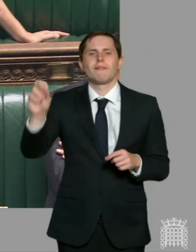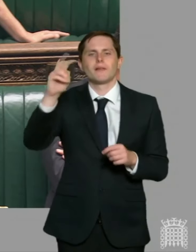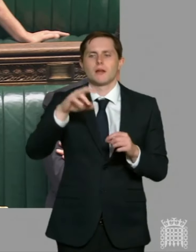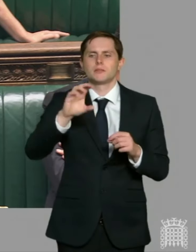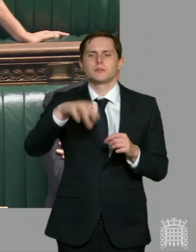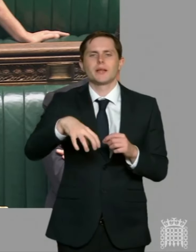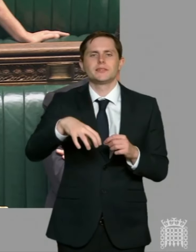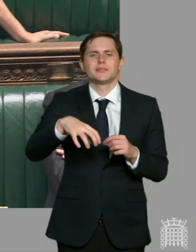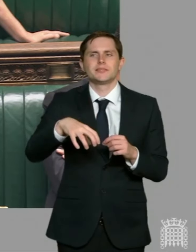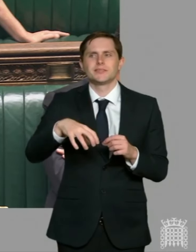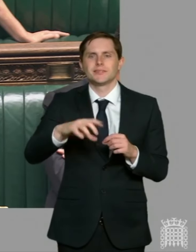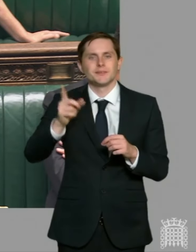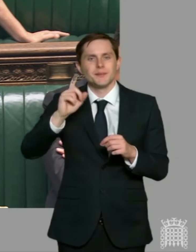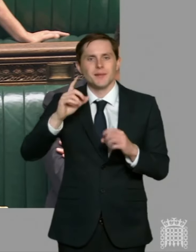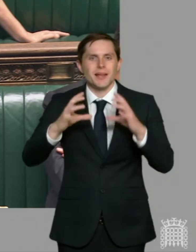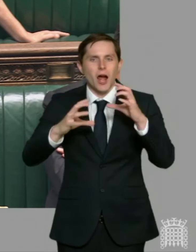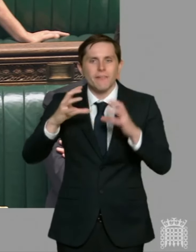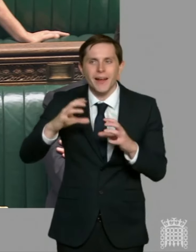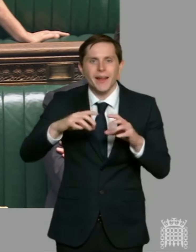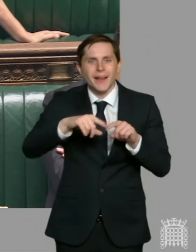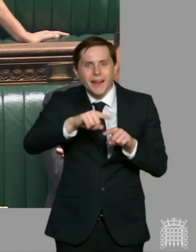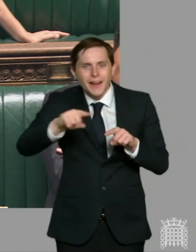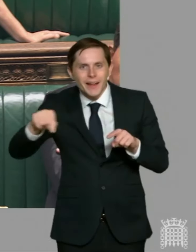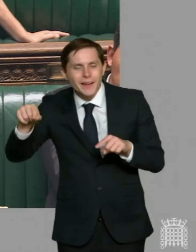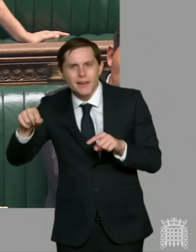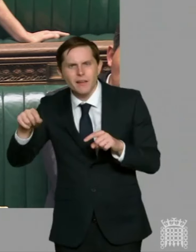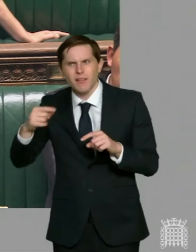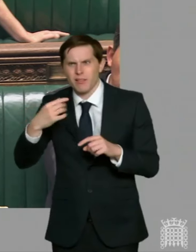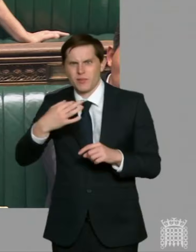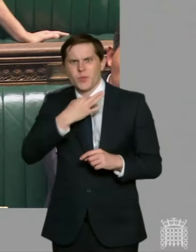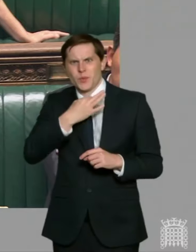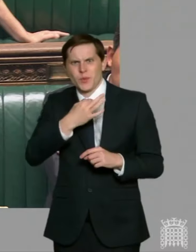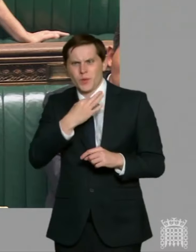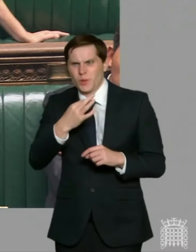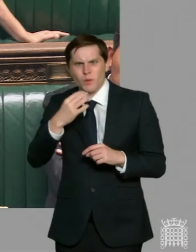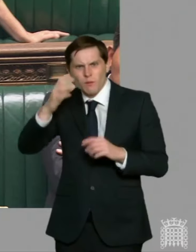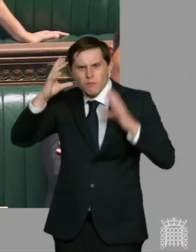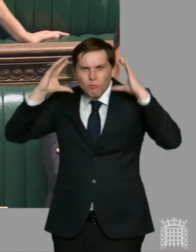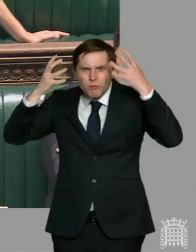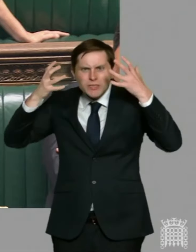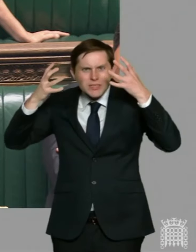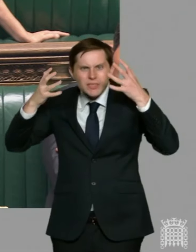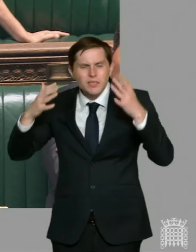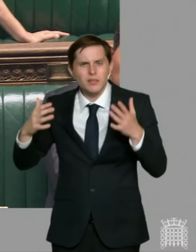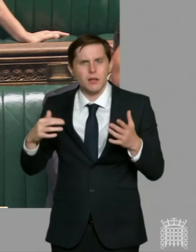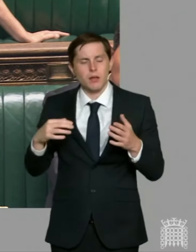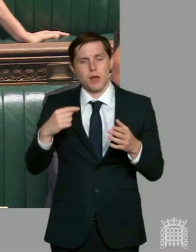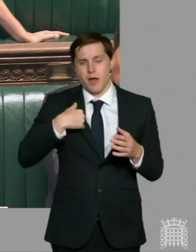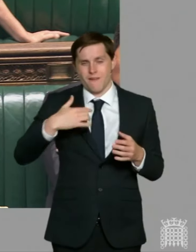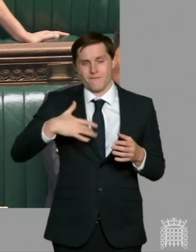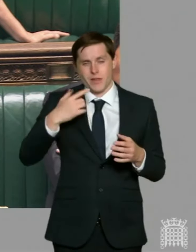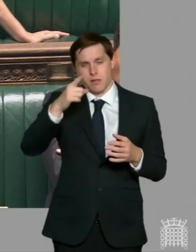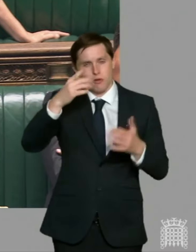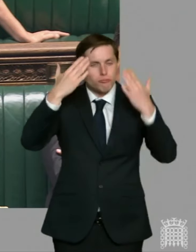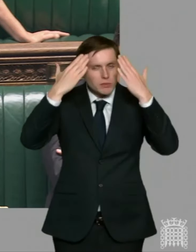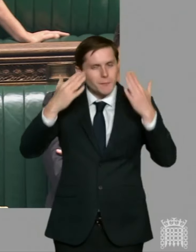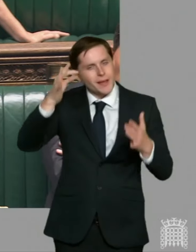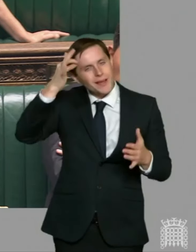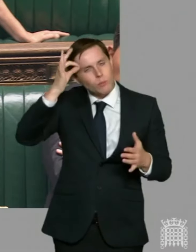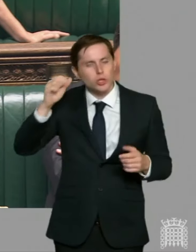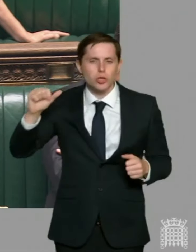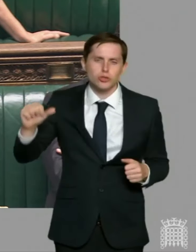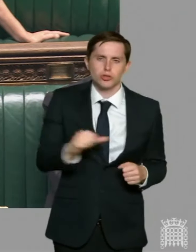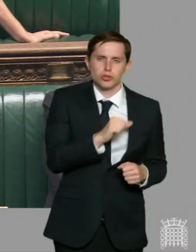local communities to deal with. Where is the respect for local decision making? We're not saying that they shouldn't be ambitious, but they're going to have to take local